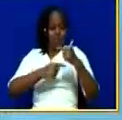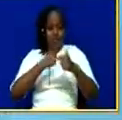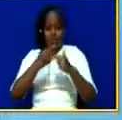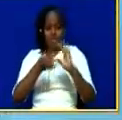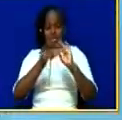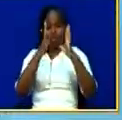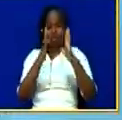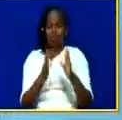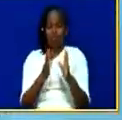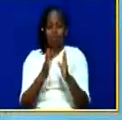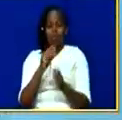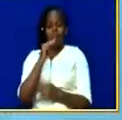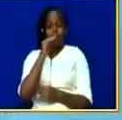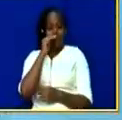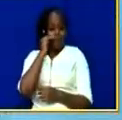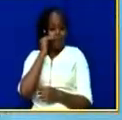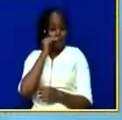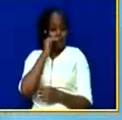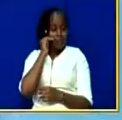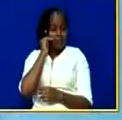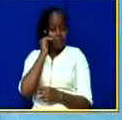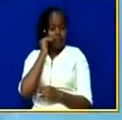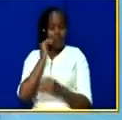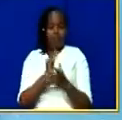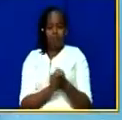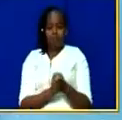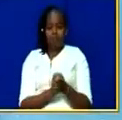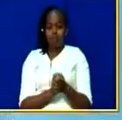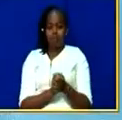sign language interpreter is none other than Maureen